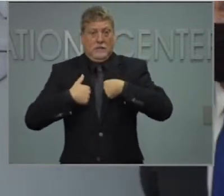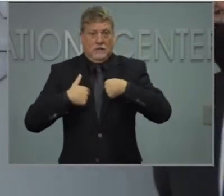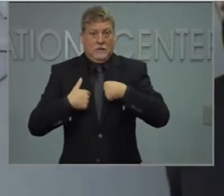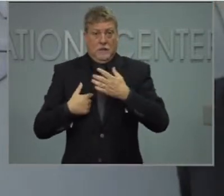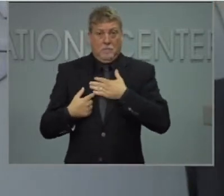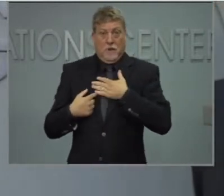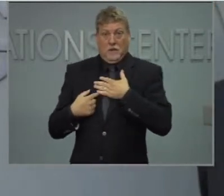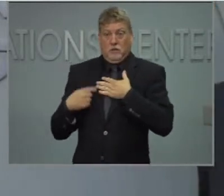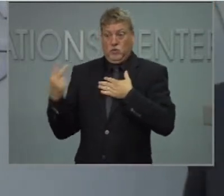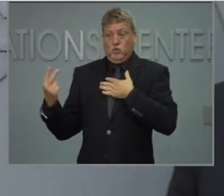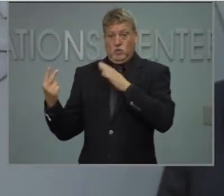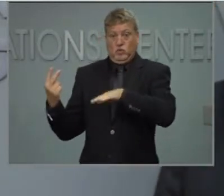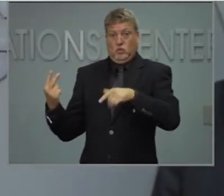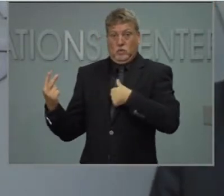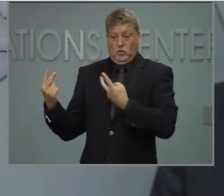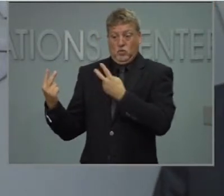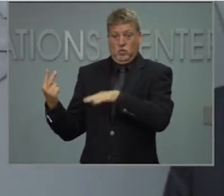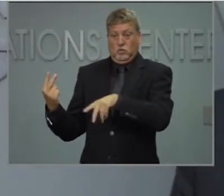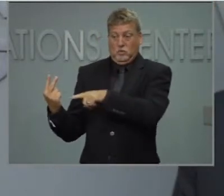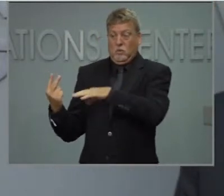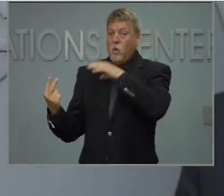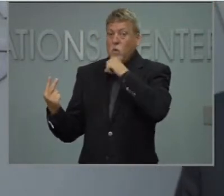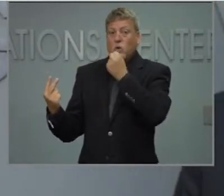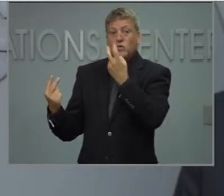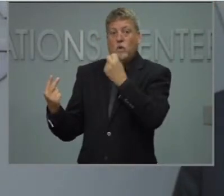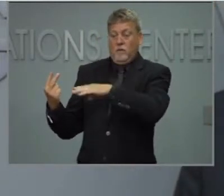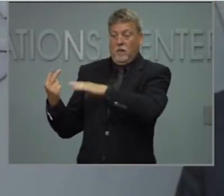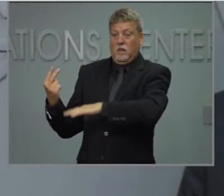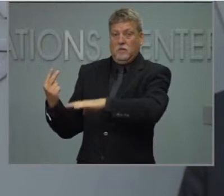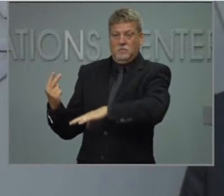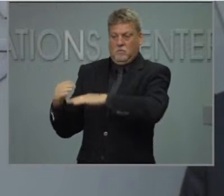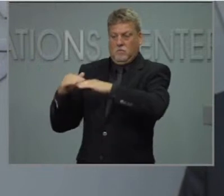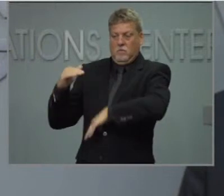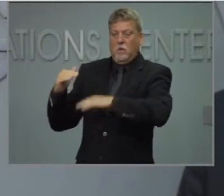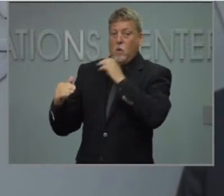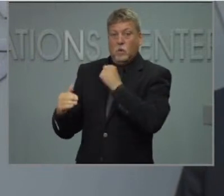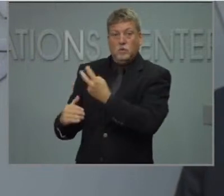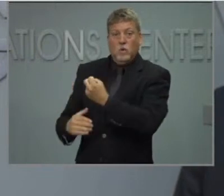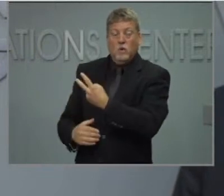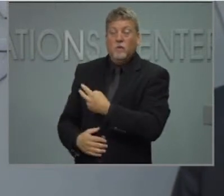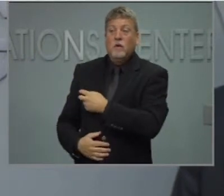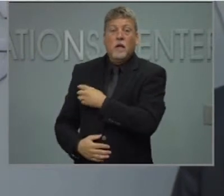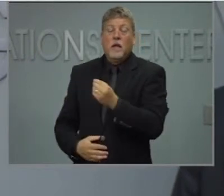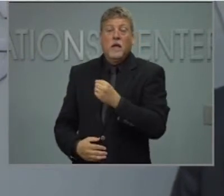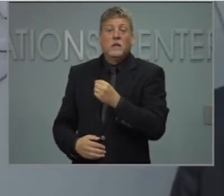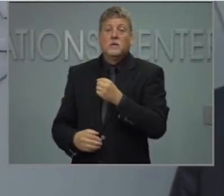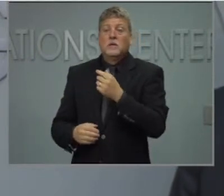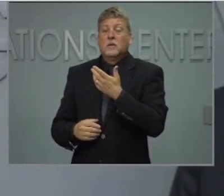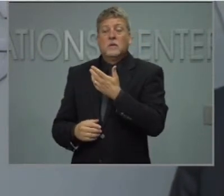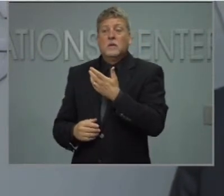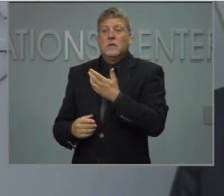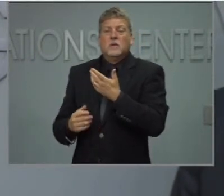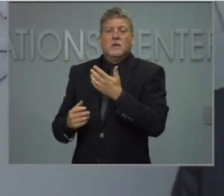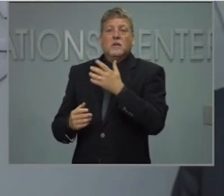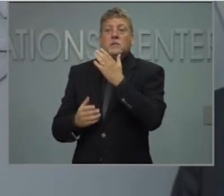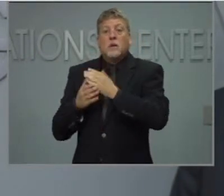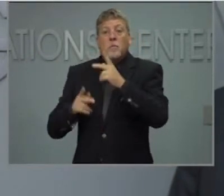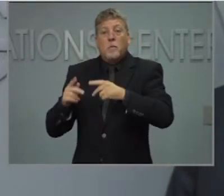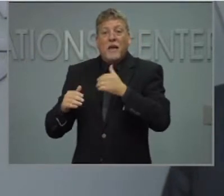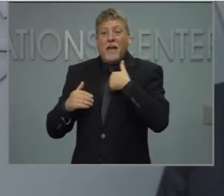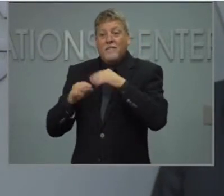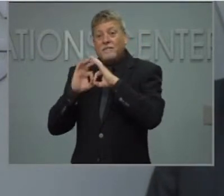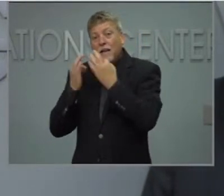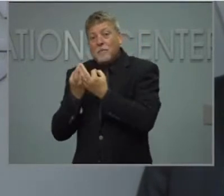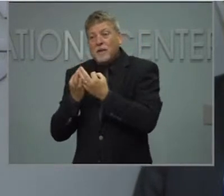are unvaccinated, right? I think there are different decisions for different people. Some may live with folks who are immunocompromised or at higher risk. And so I